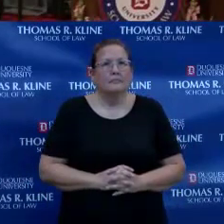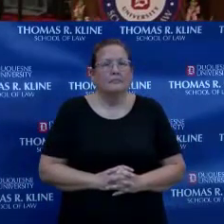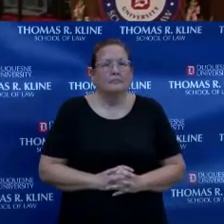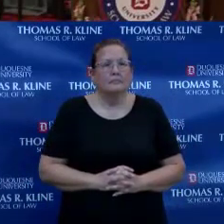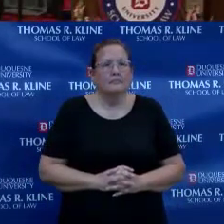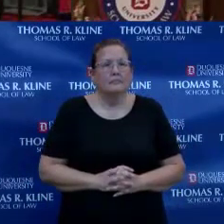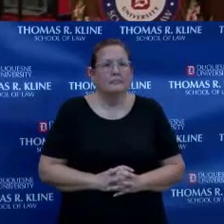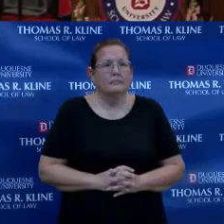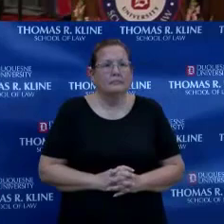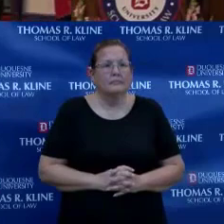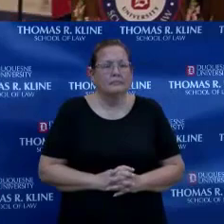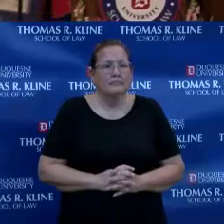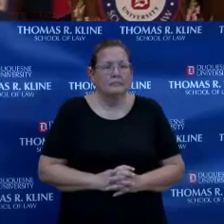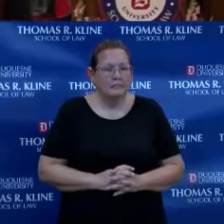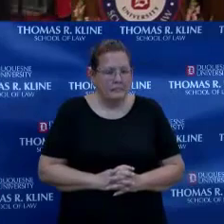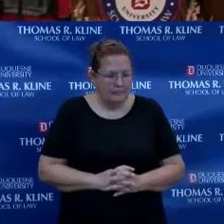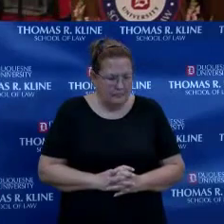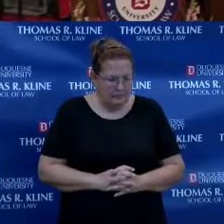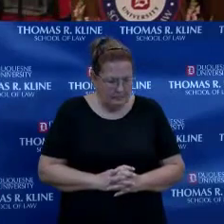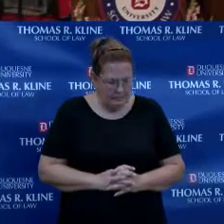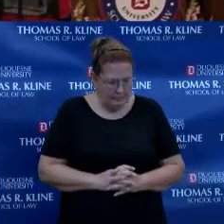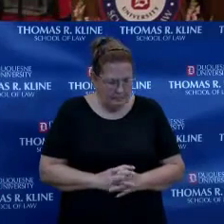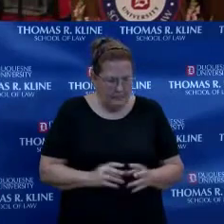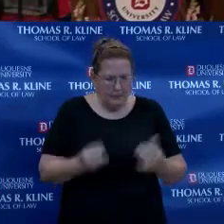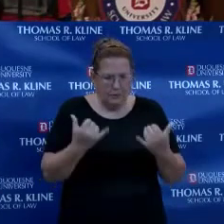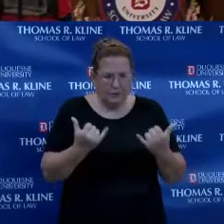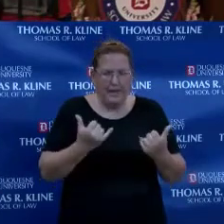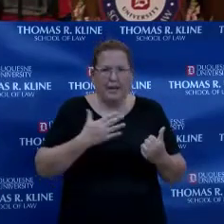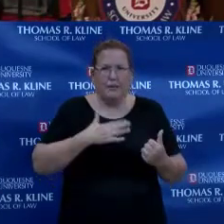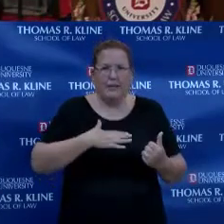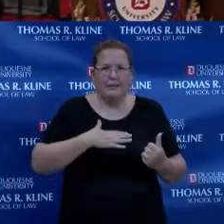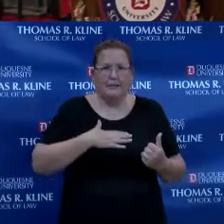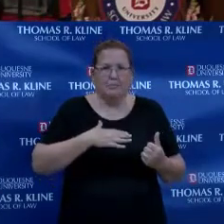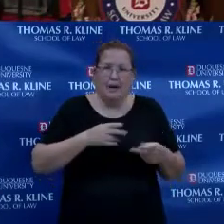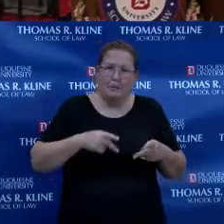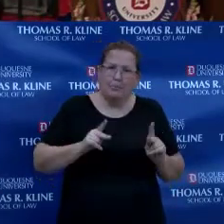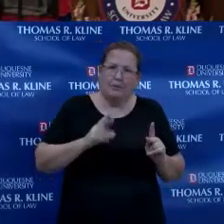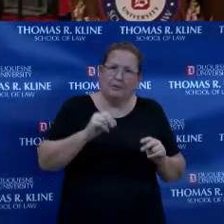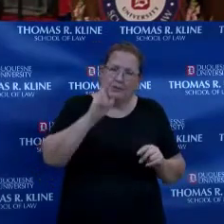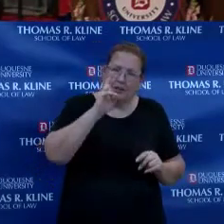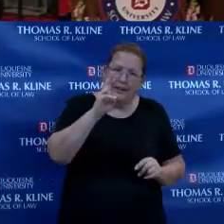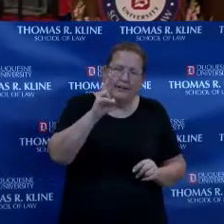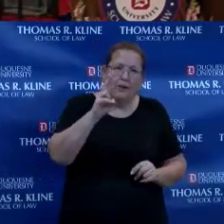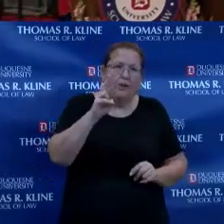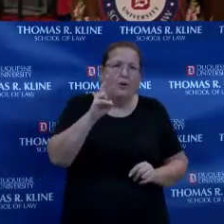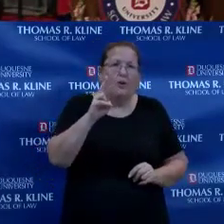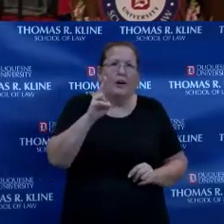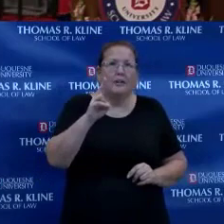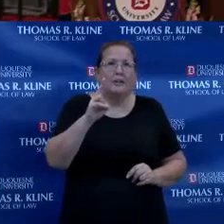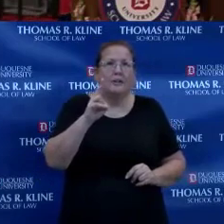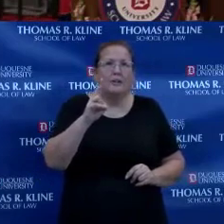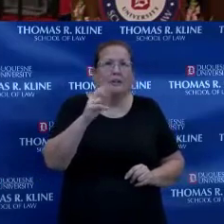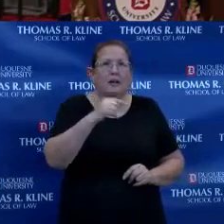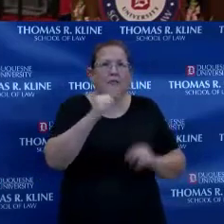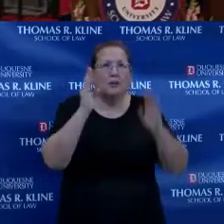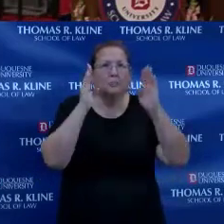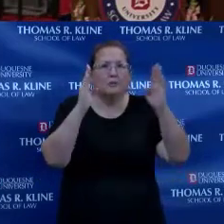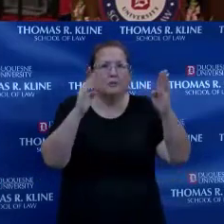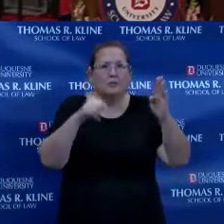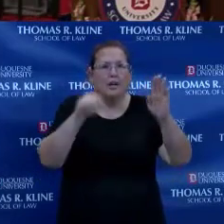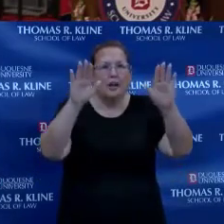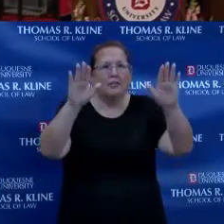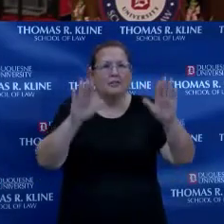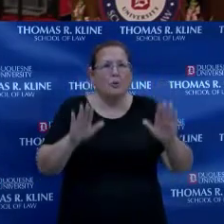So now, it is my distinct honor to invite our honoree to deliver the keynote address for this wonderful